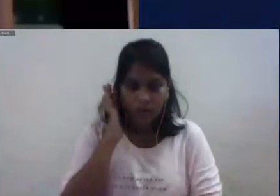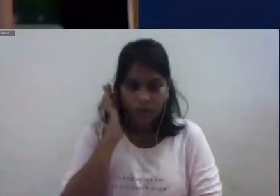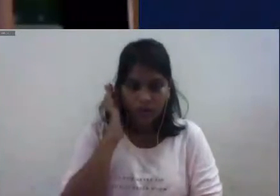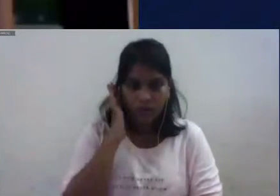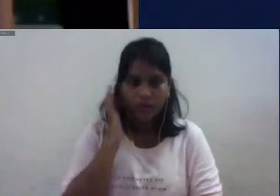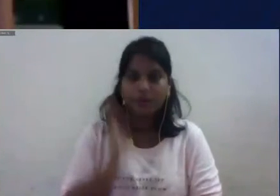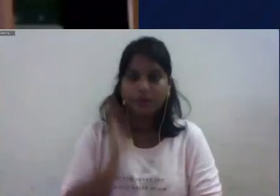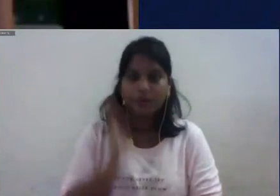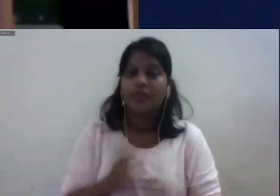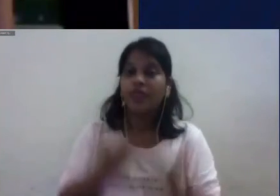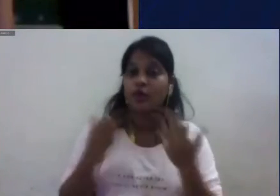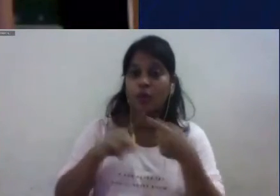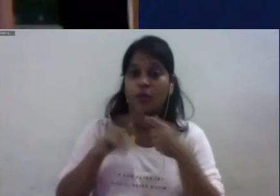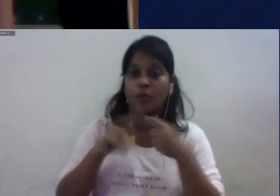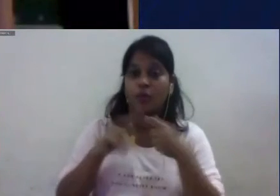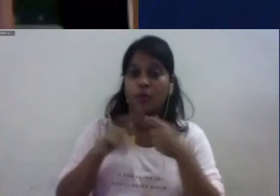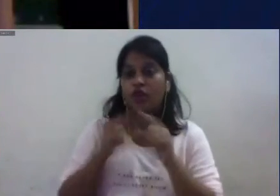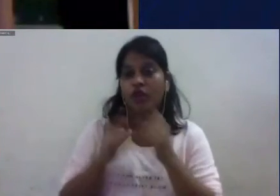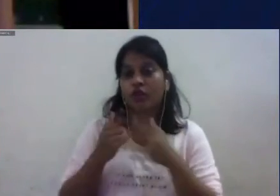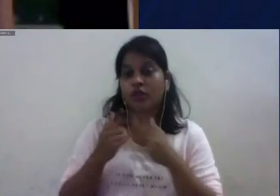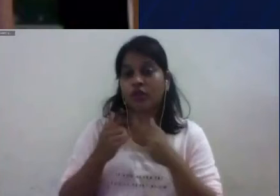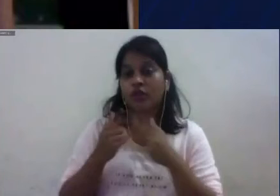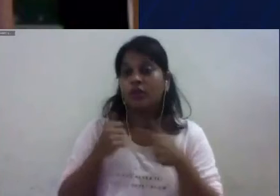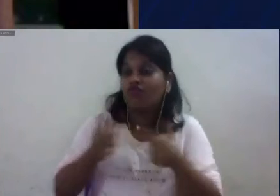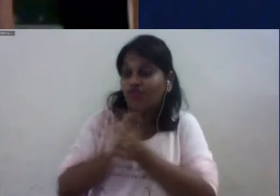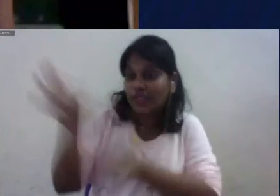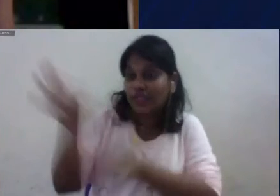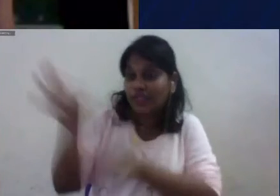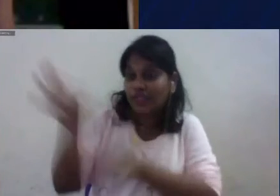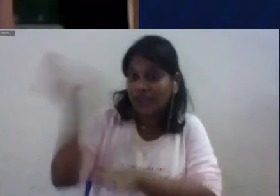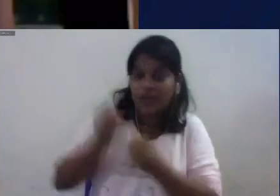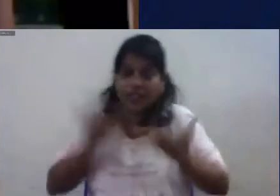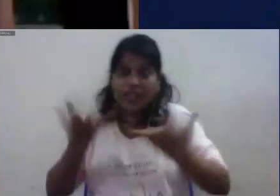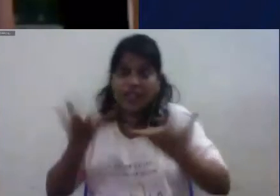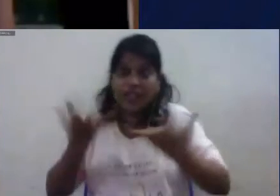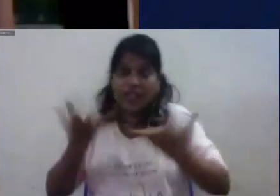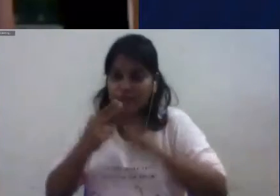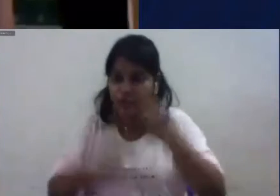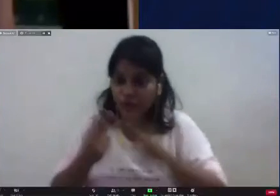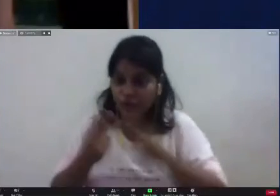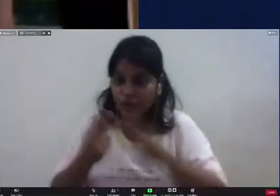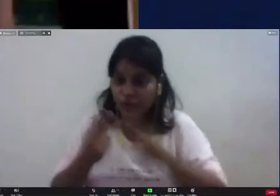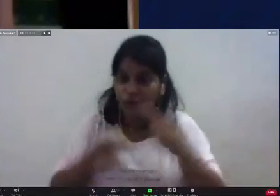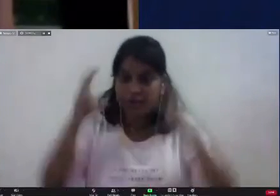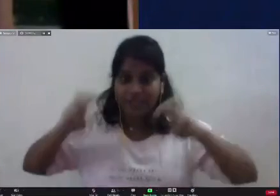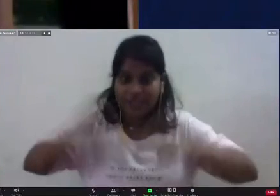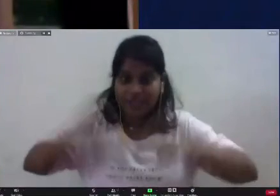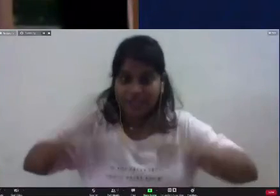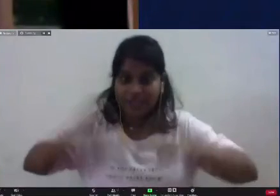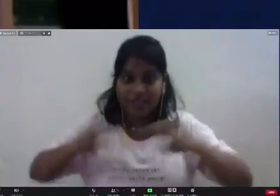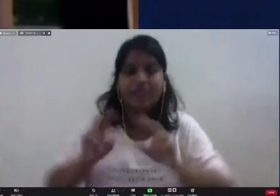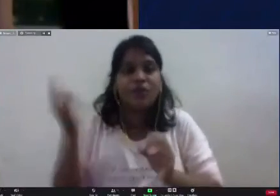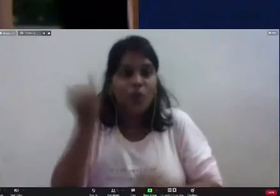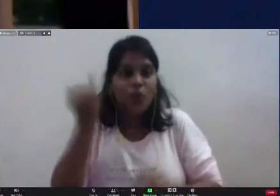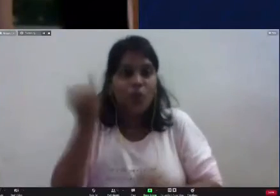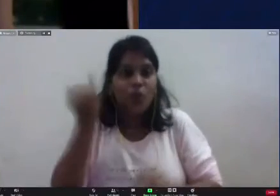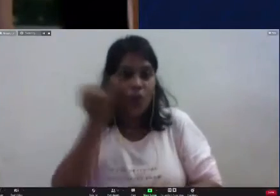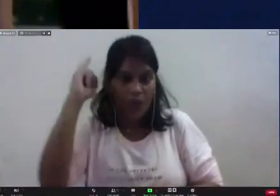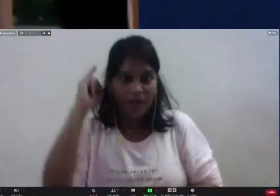Thank you so much, Kaustav, for sharing such an inspiring and insightful case study on user research being done in such a creative and effective